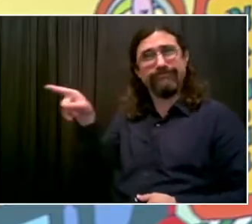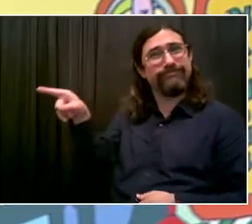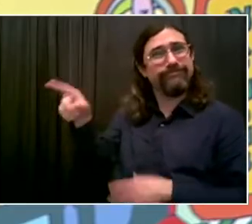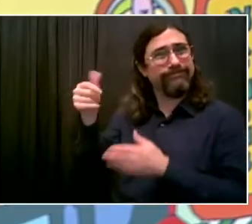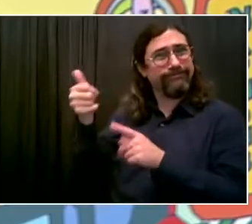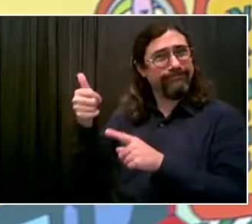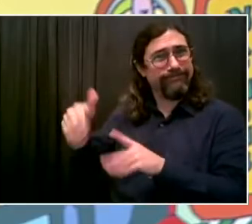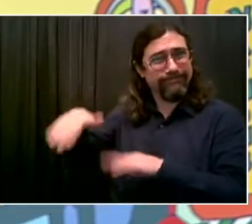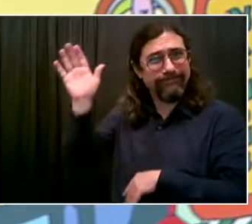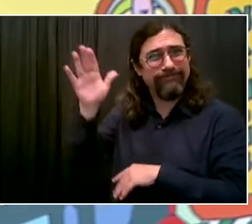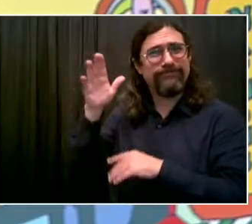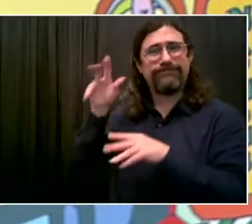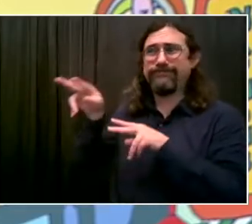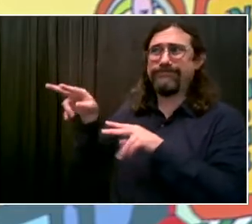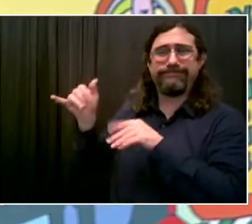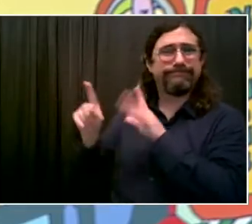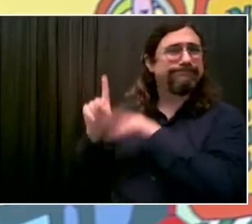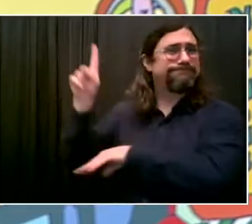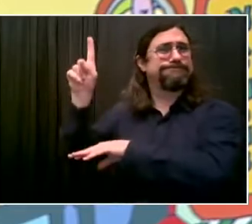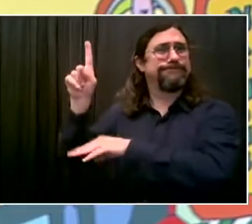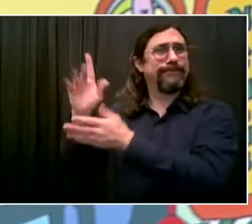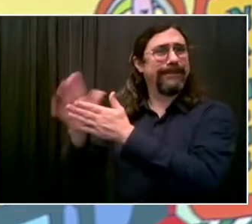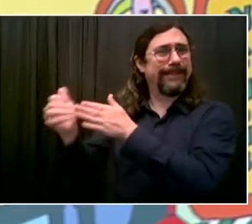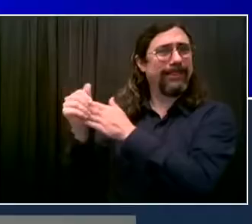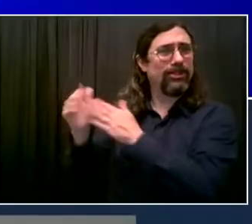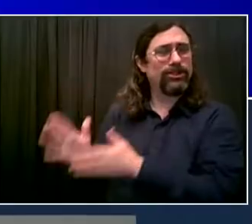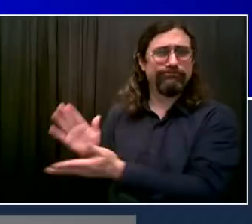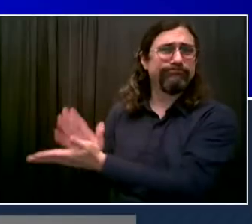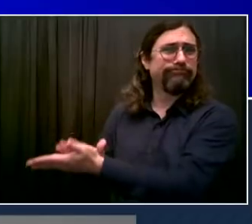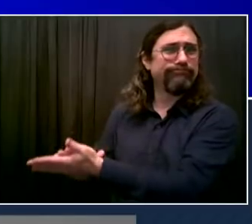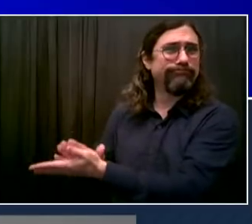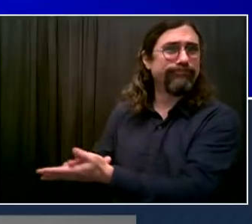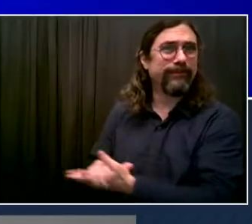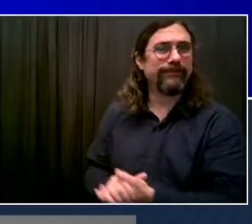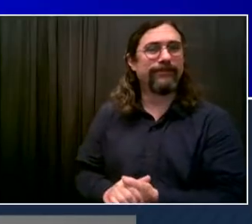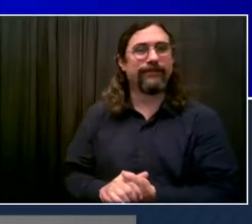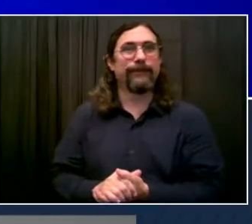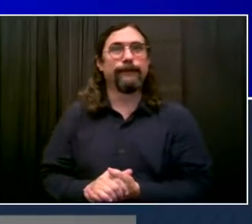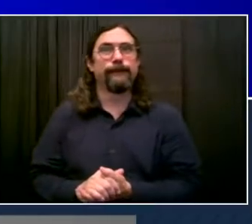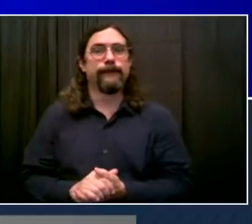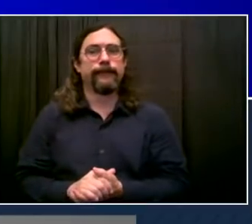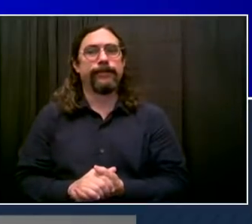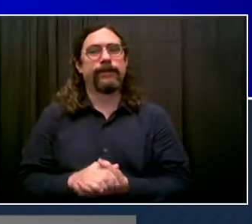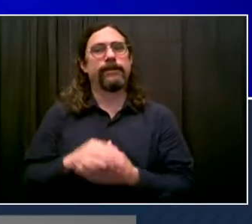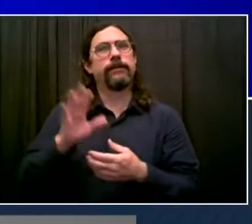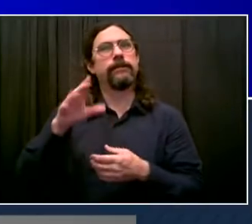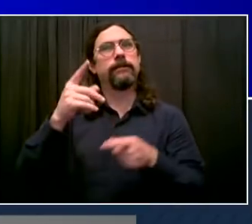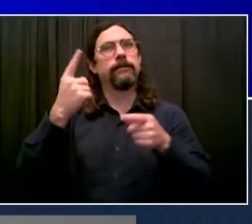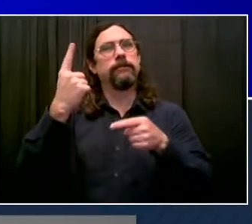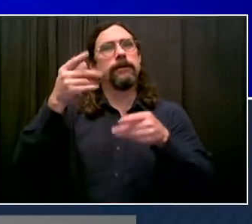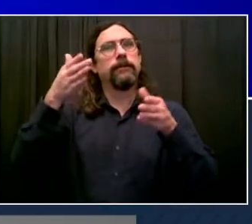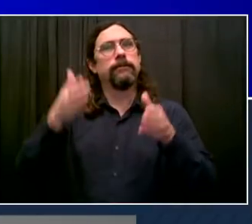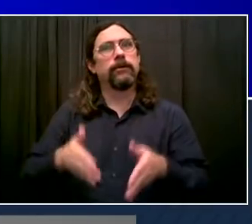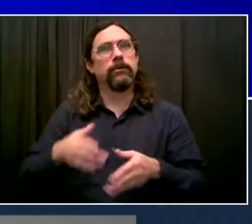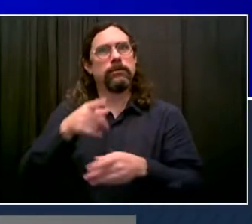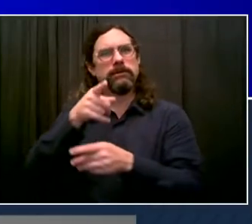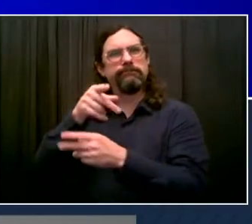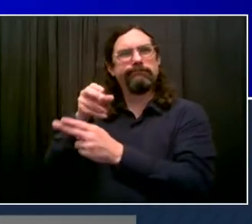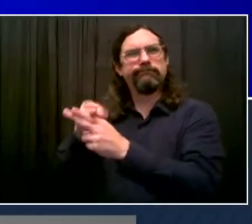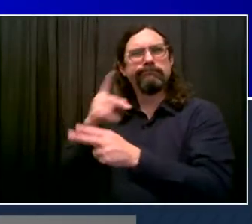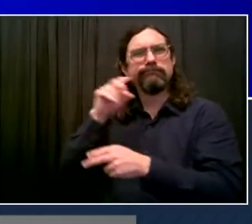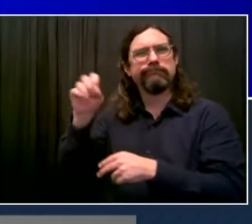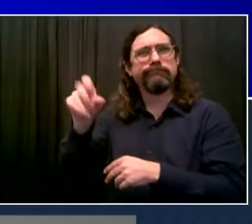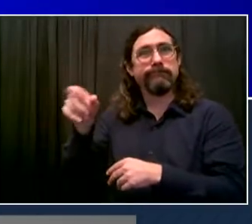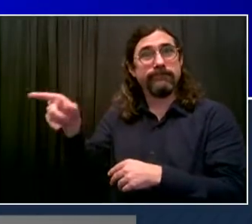the unsung heroes of the city's fight against COVID. I talked to Dan throughout this crisis, including the worst, toughest times back